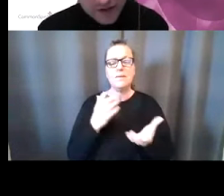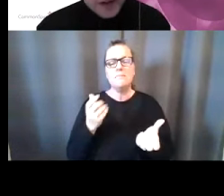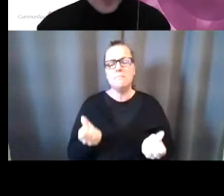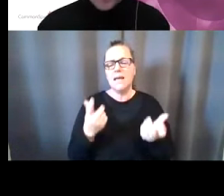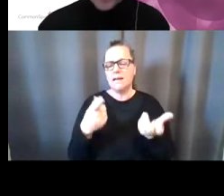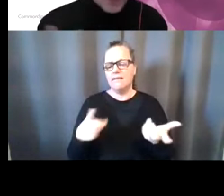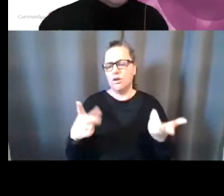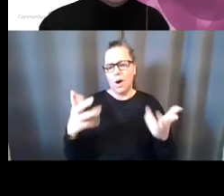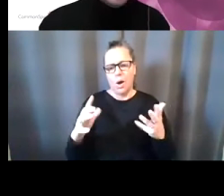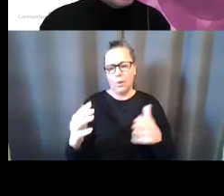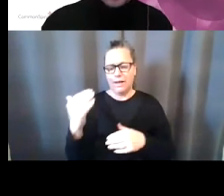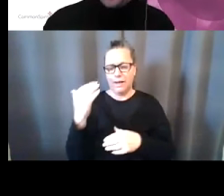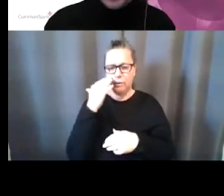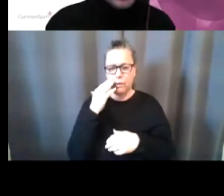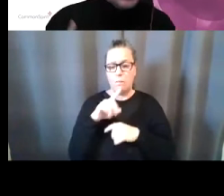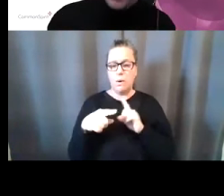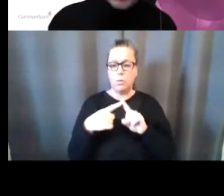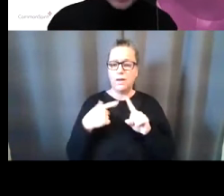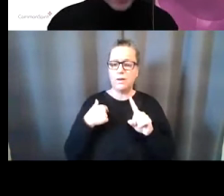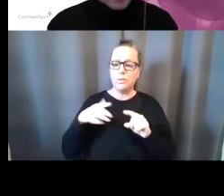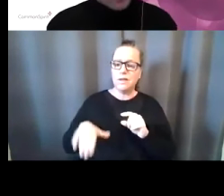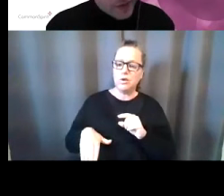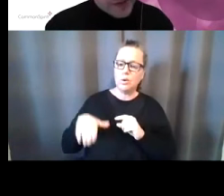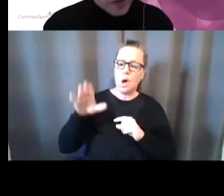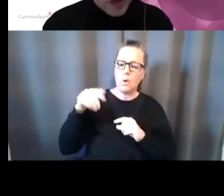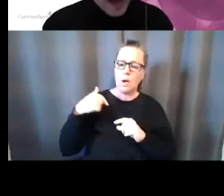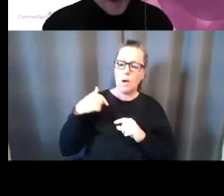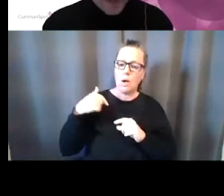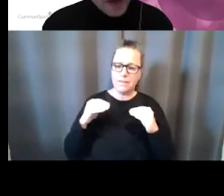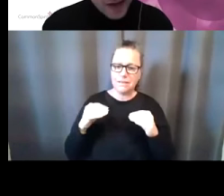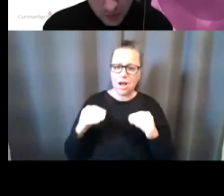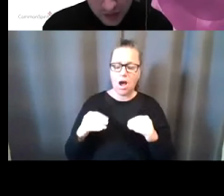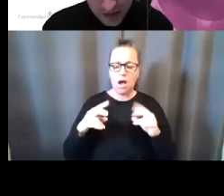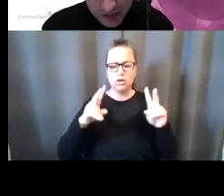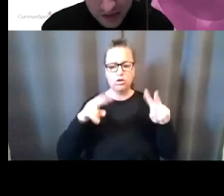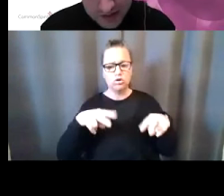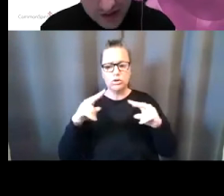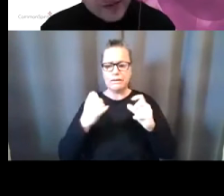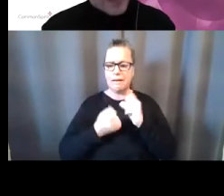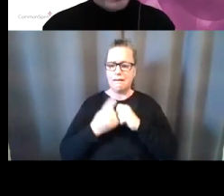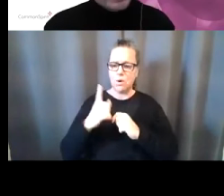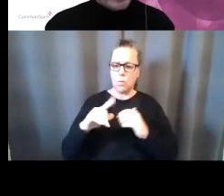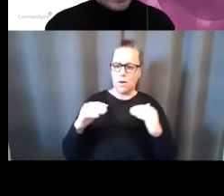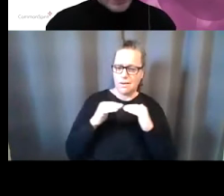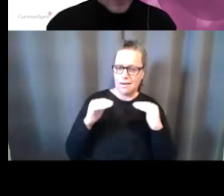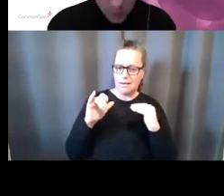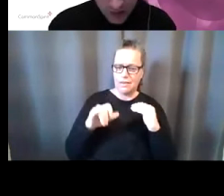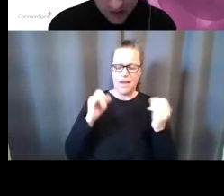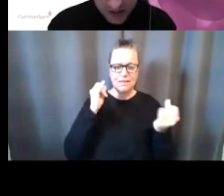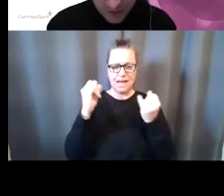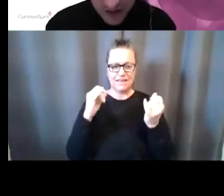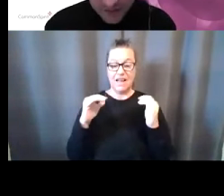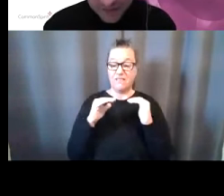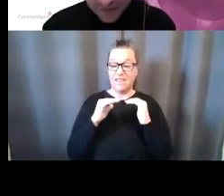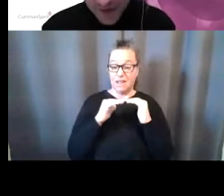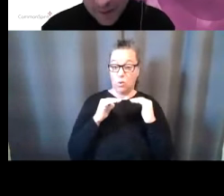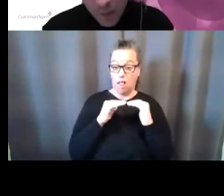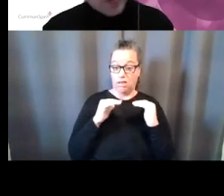but when we grow up, we've been taught we need to treat everybody equally. So that's the idea of equality,